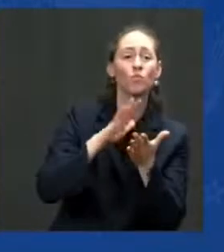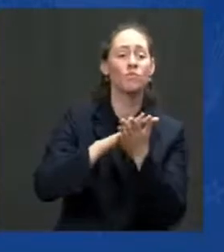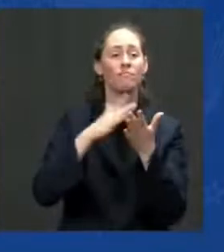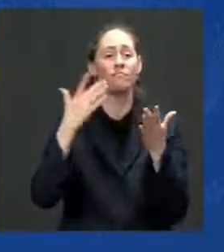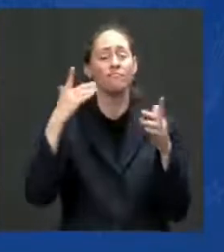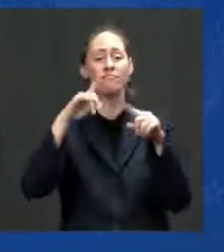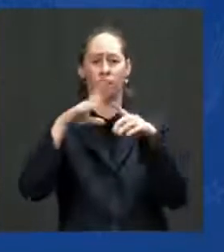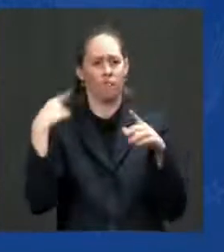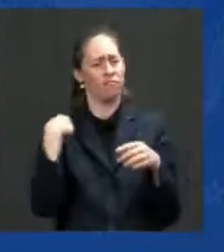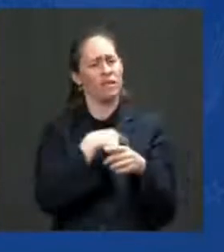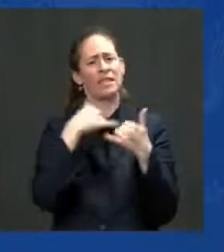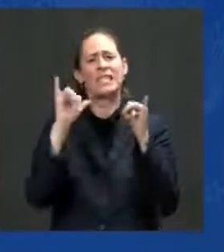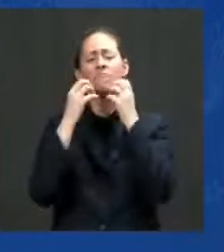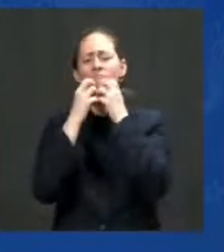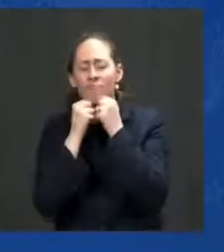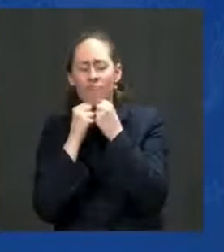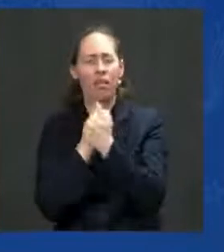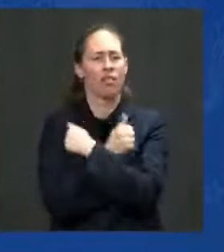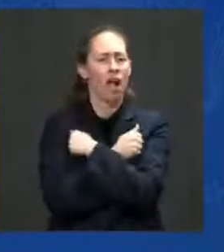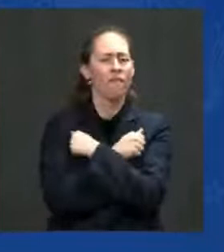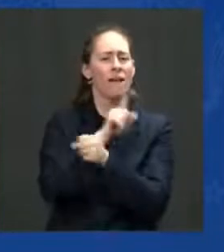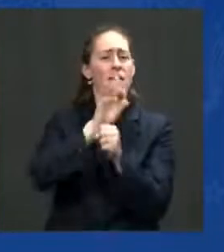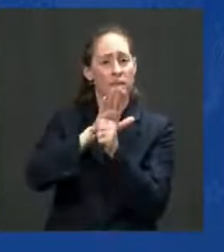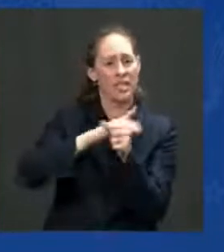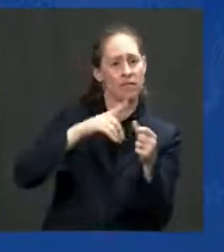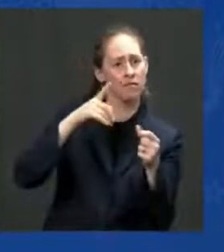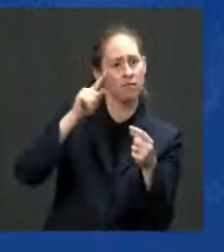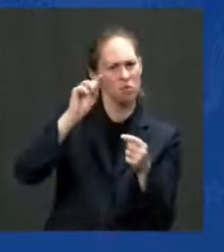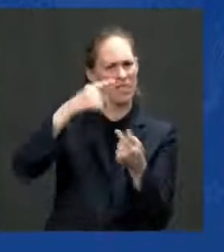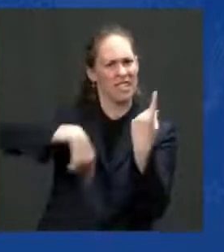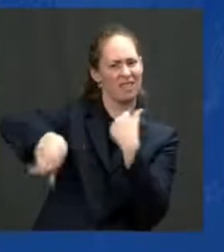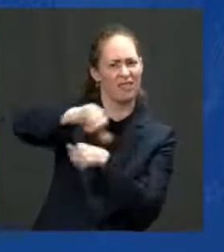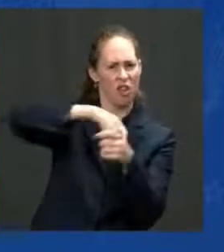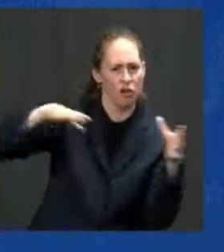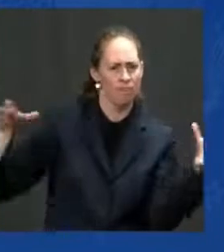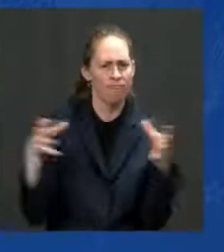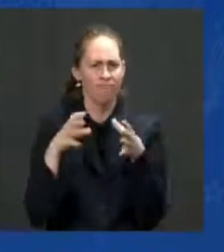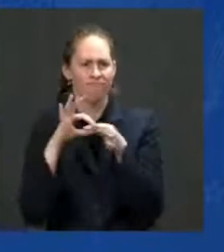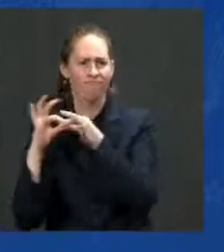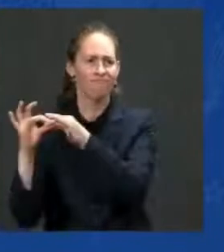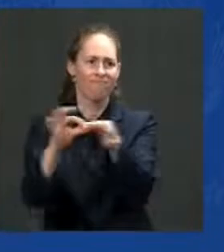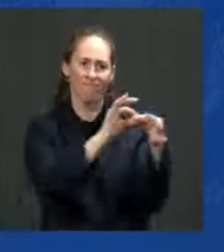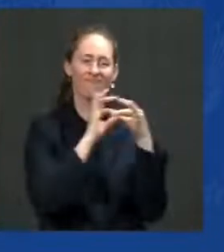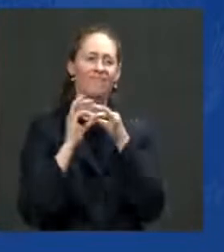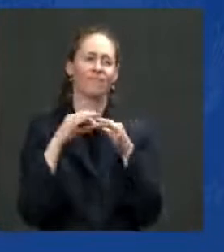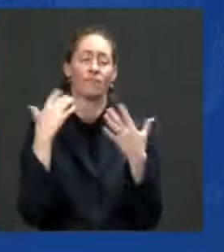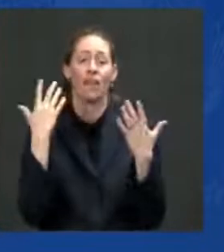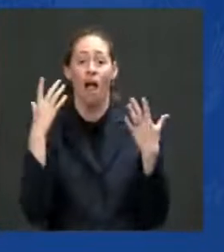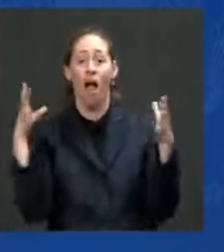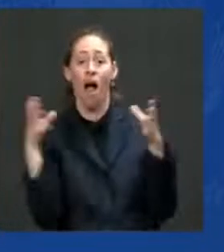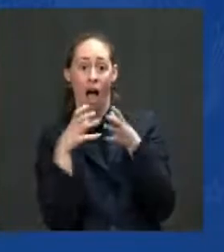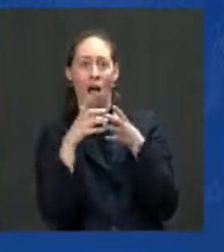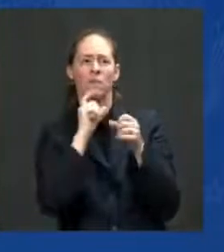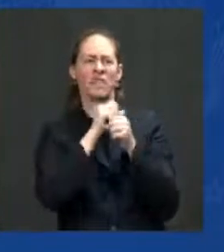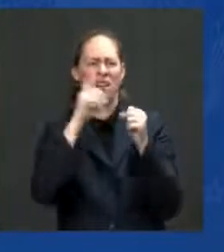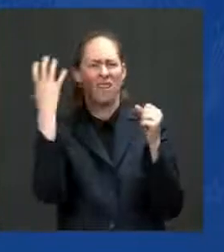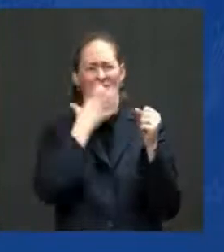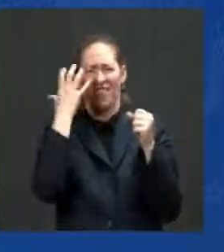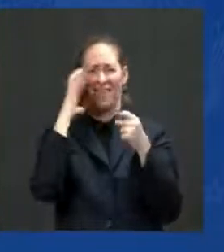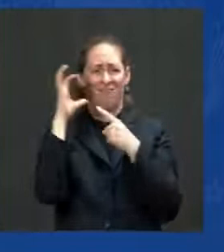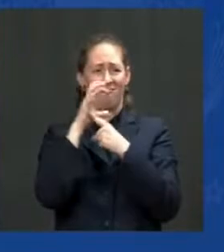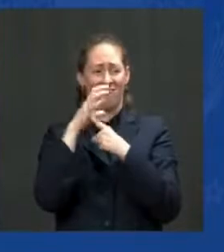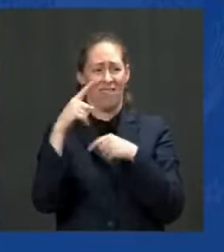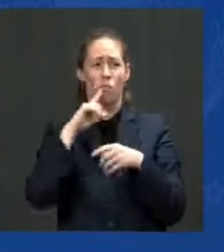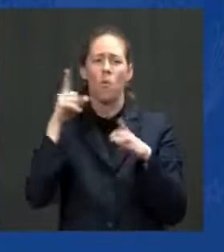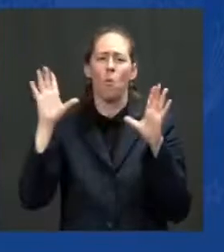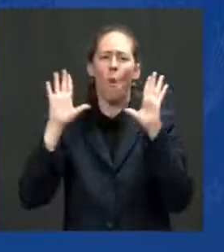committed to one another. And when you do that, amazing things happen. And these guys are an amazing group of men. It